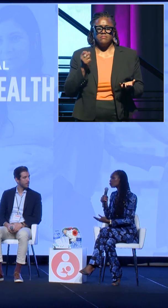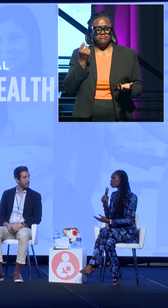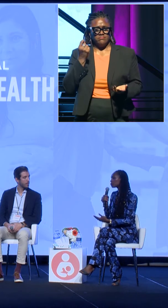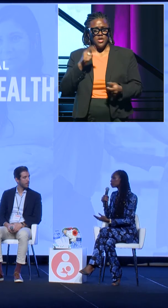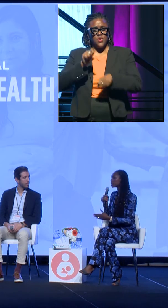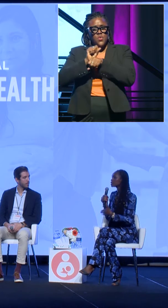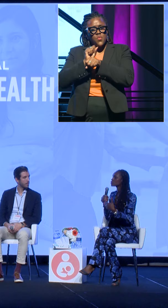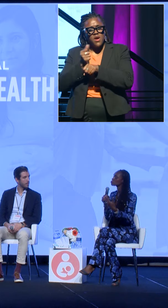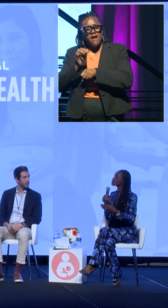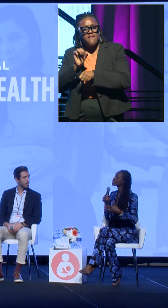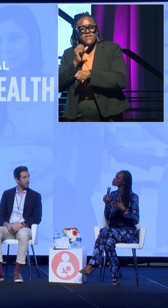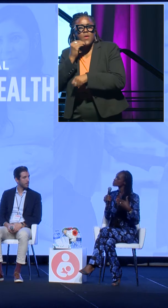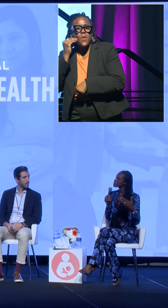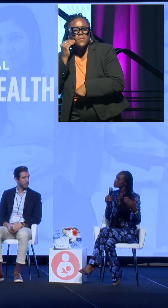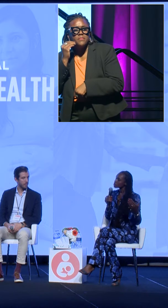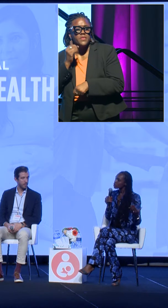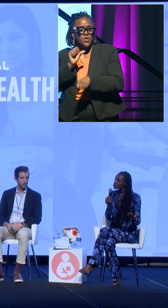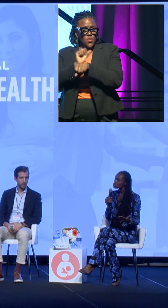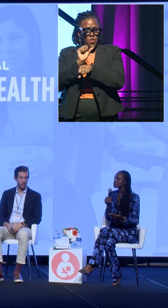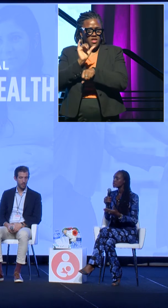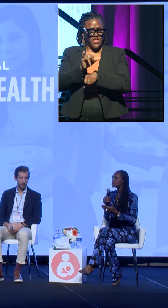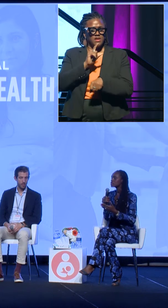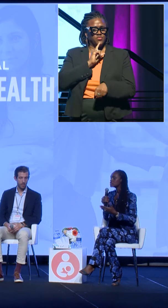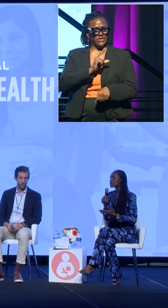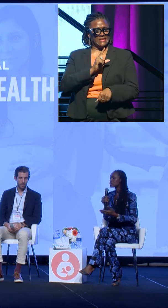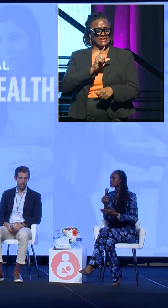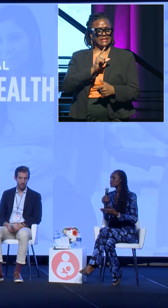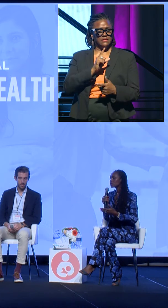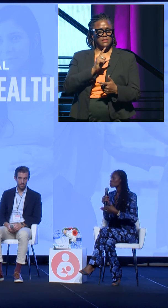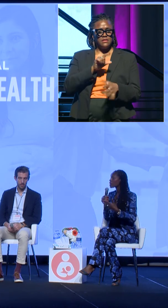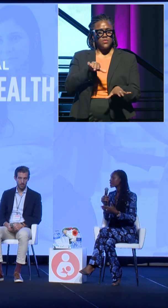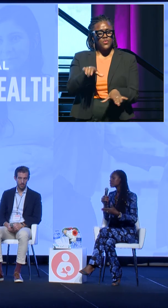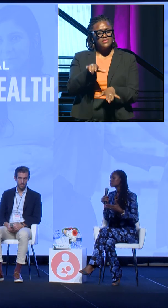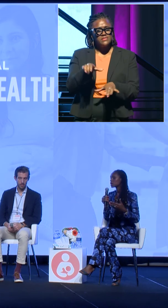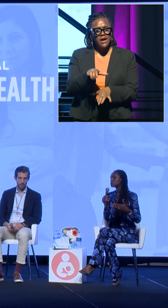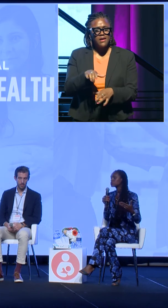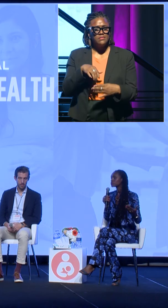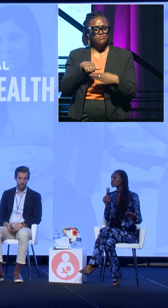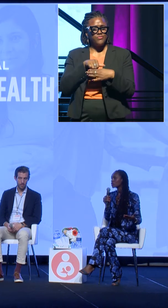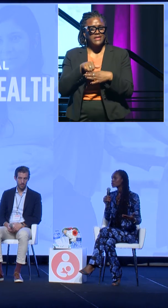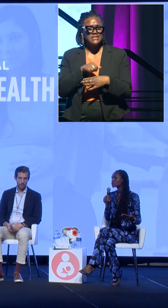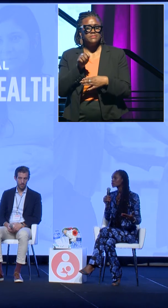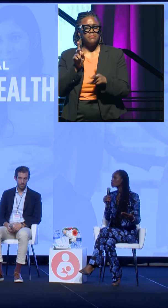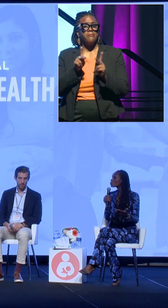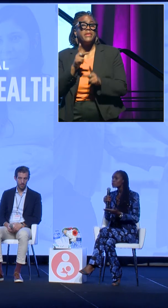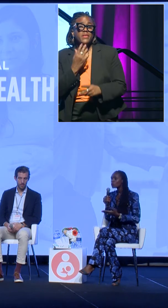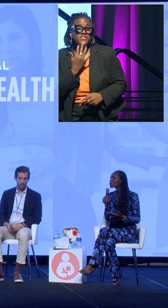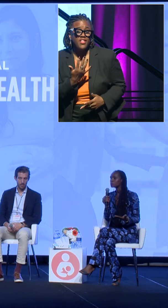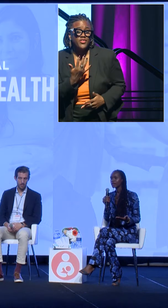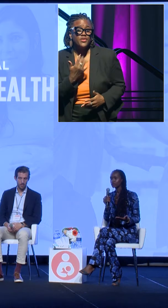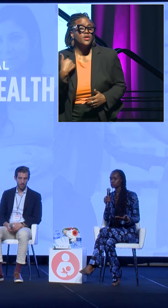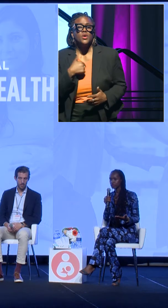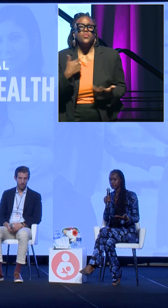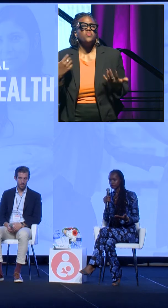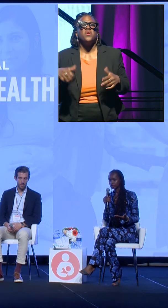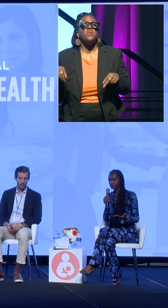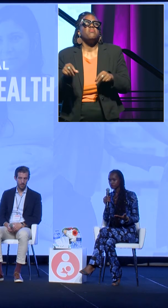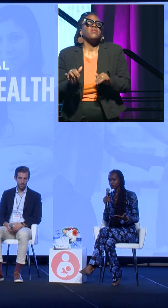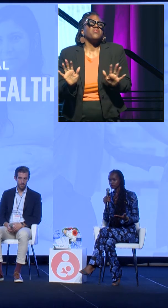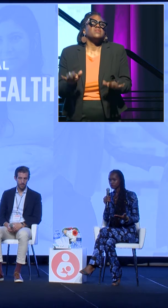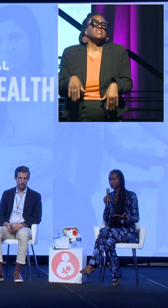the home, because it's work that was largely done or practiced by people of color, we don't want to pay for